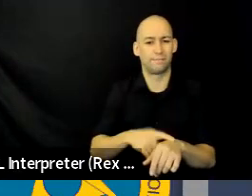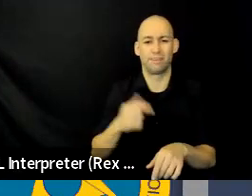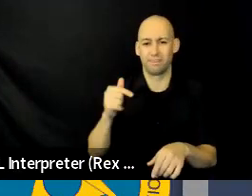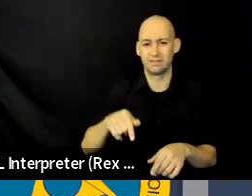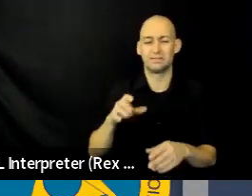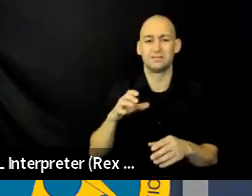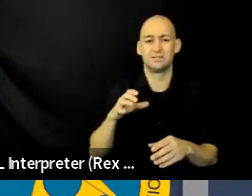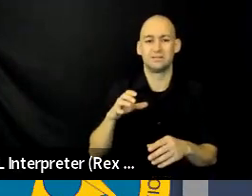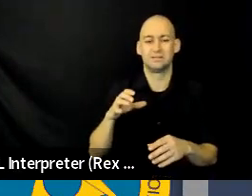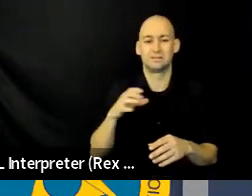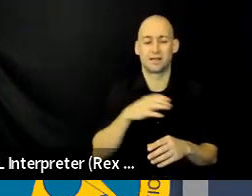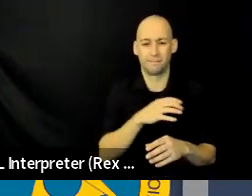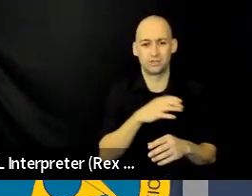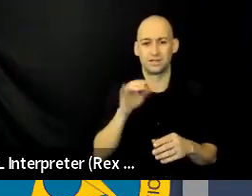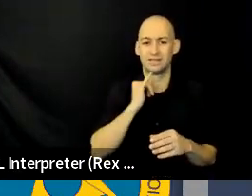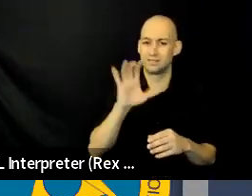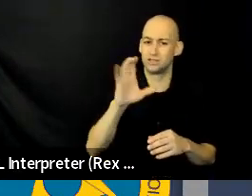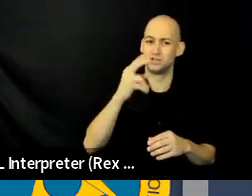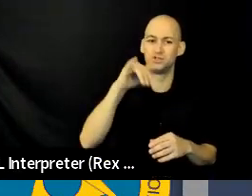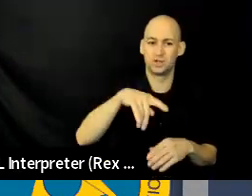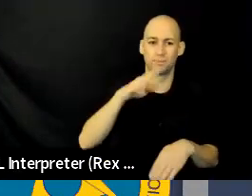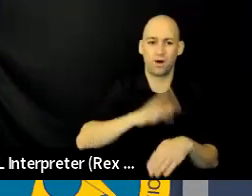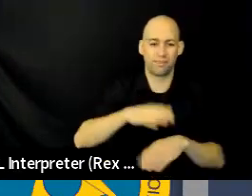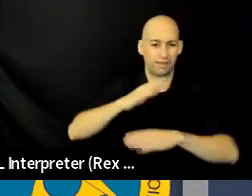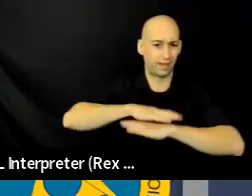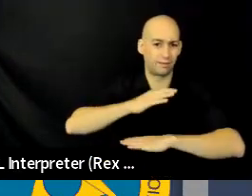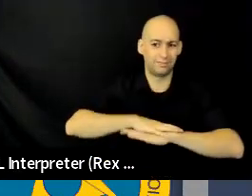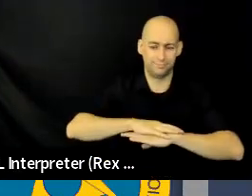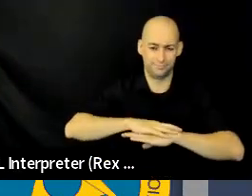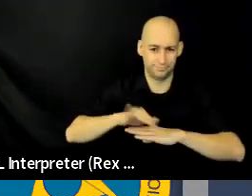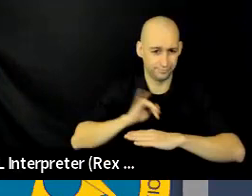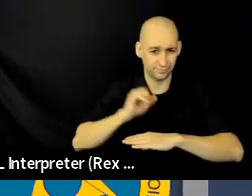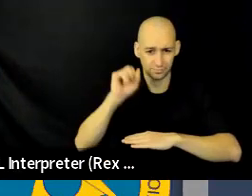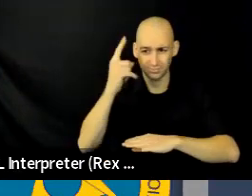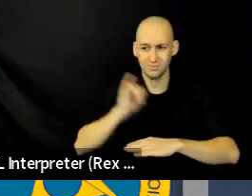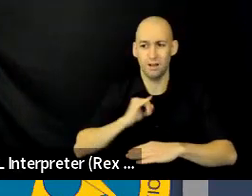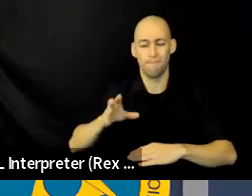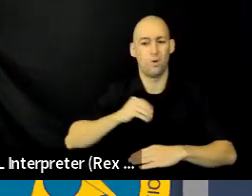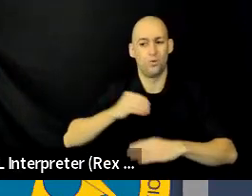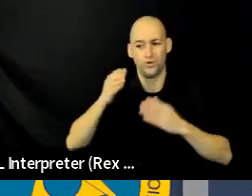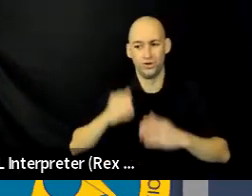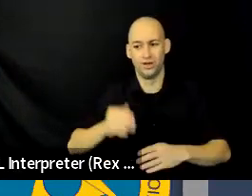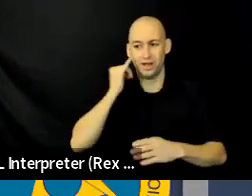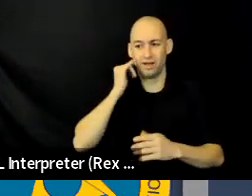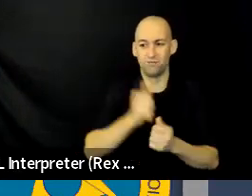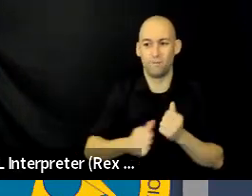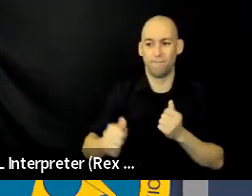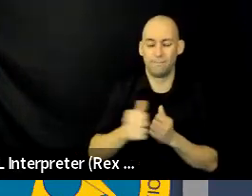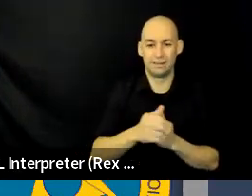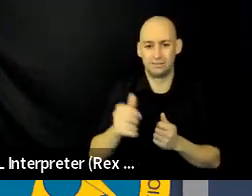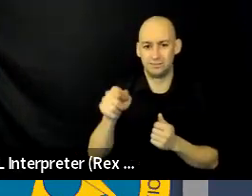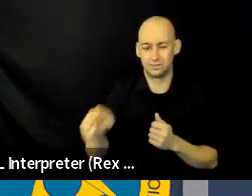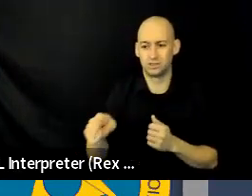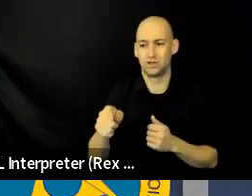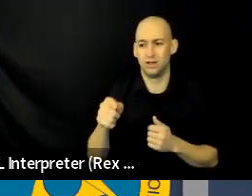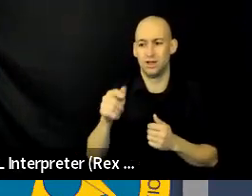is in the middle of this, like a chip on the negotiation table, that I can understand. I'm an owner. If you pass the RON, I'm losing my